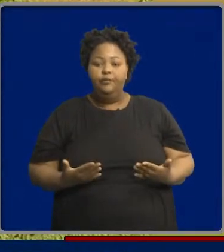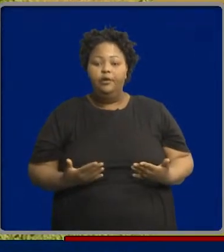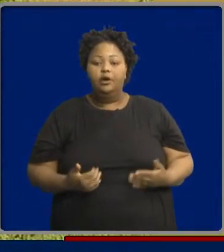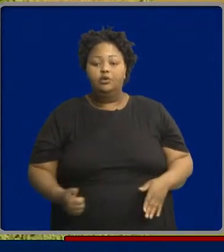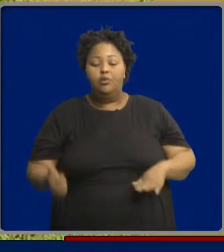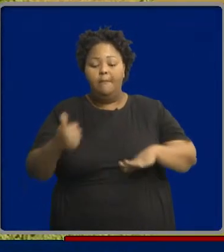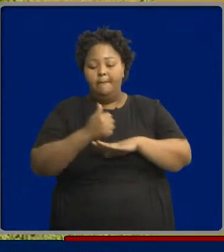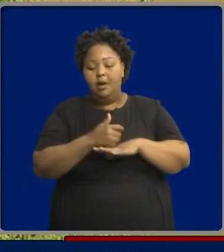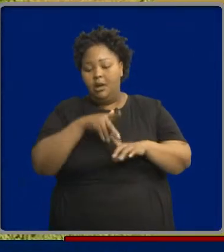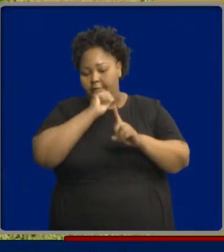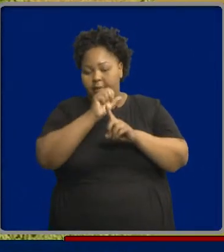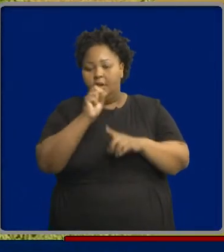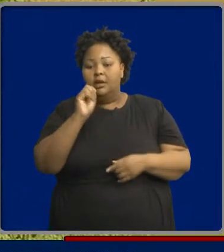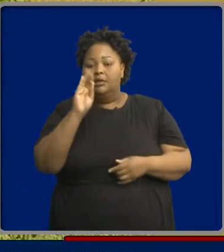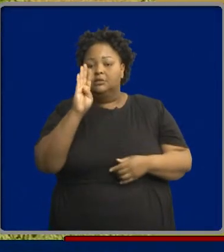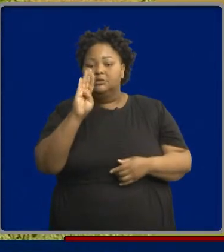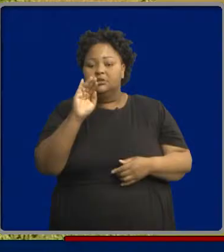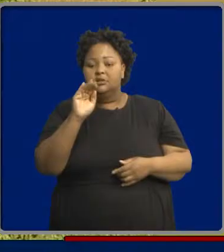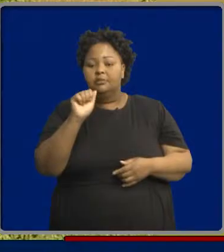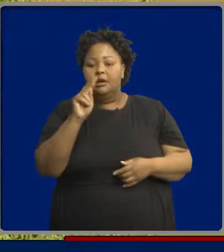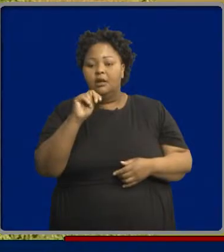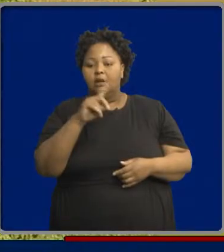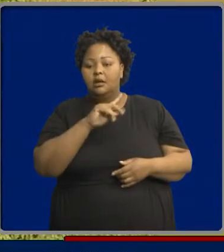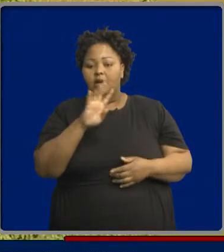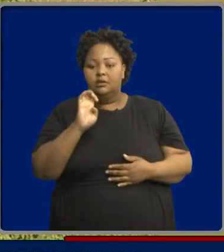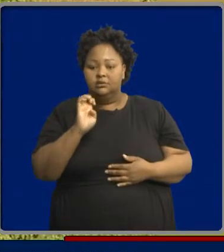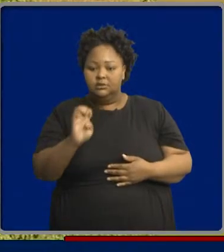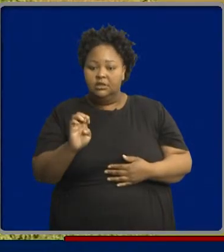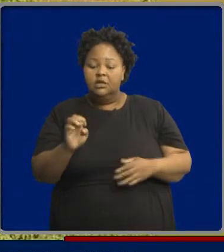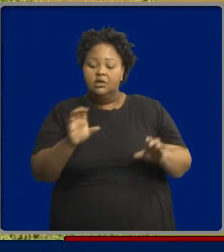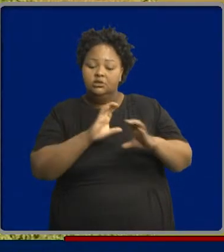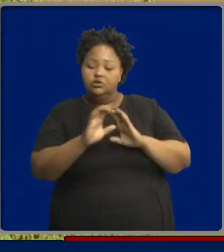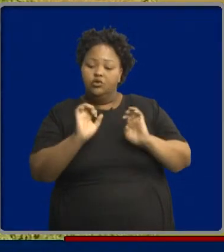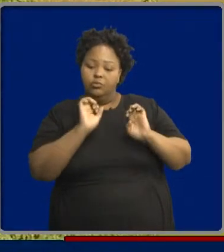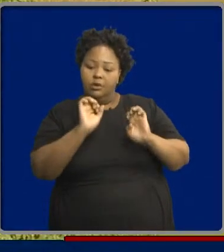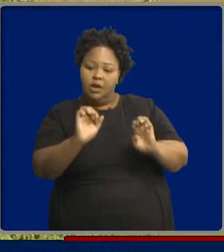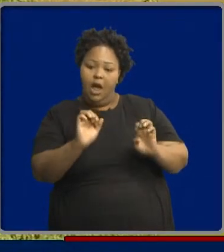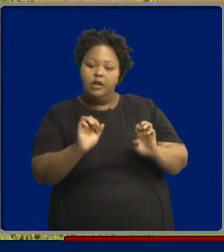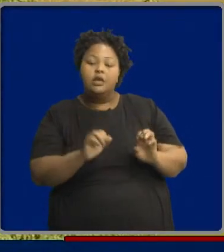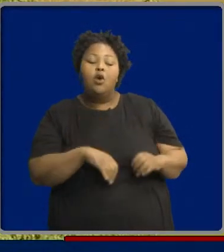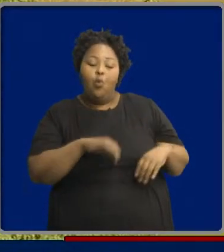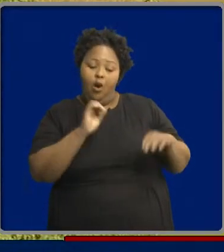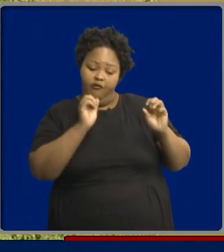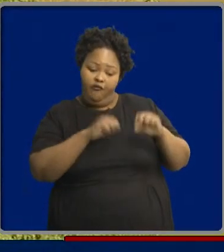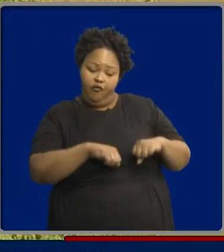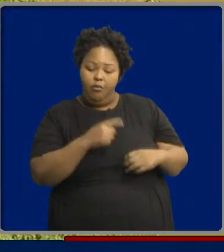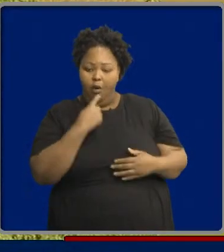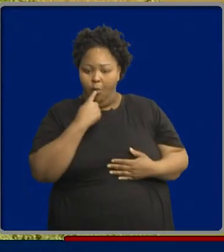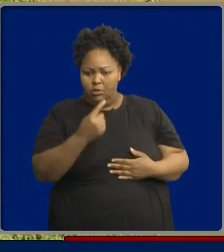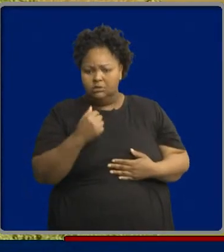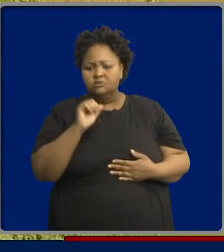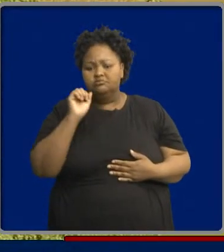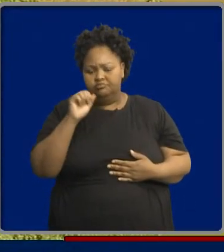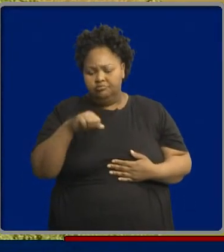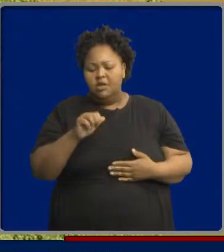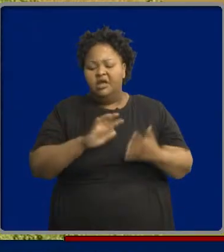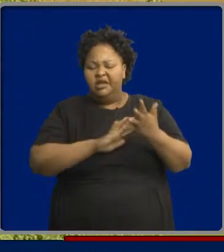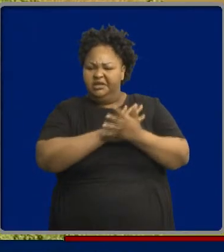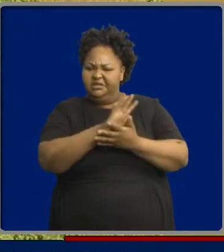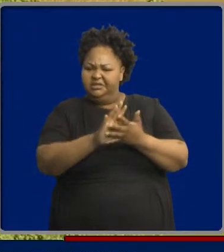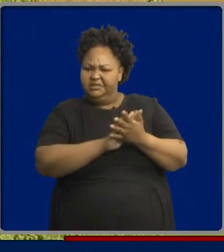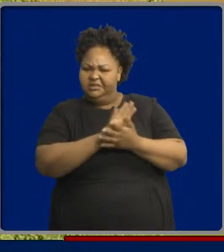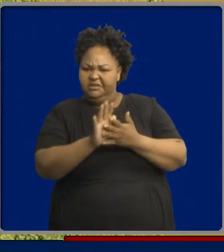Matogoza Sbanze, on the matter. Sbanze attested that indeed that the waste was unbearable and